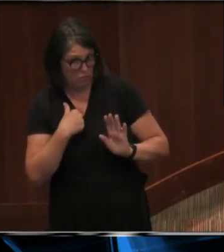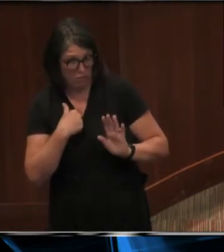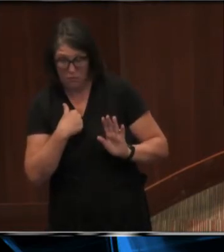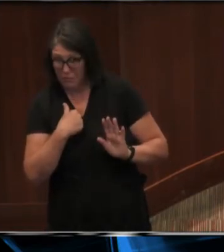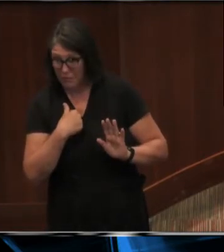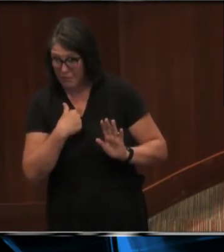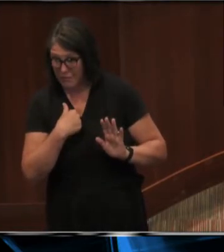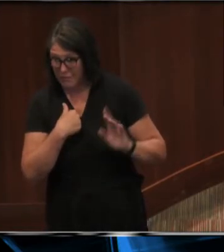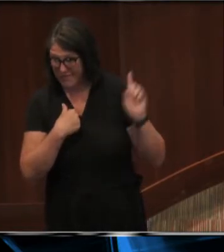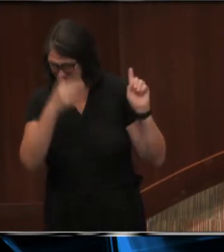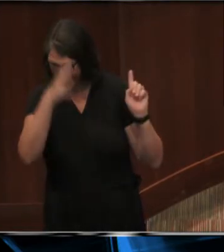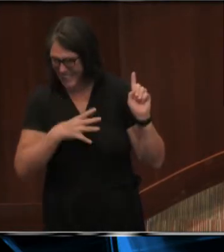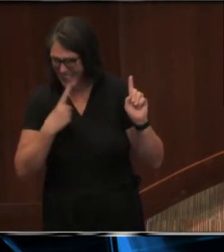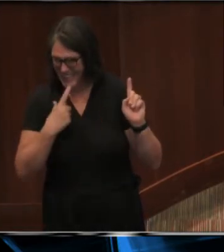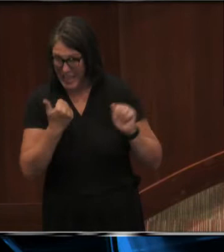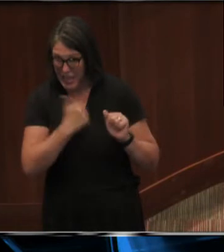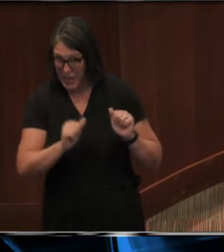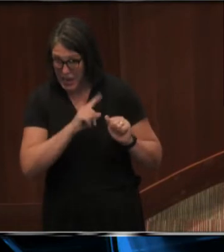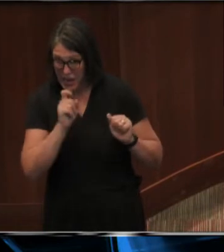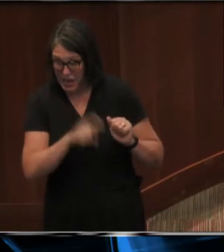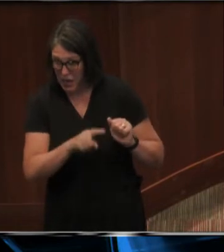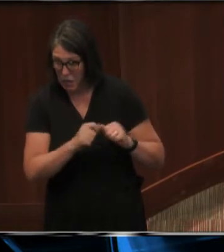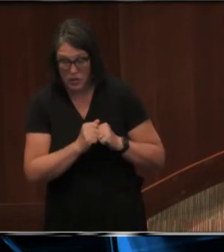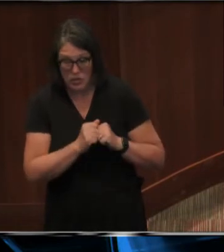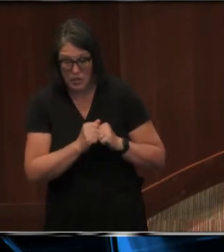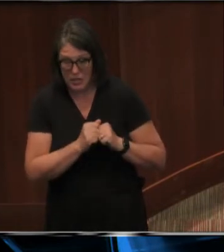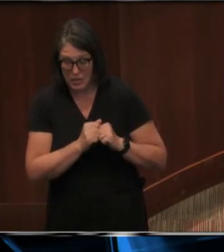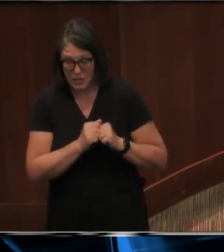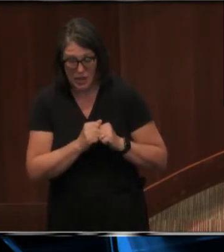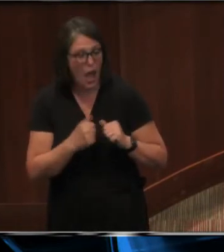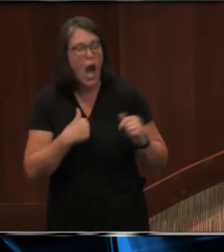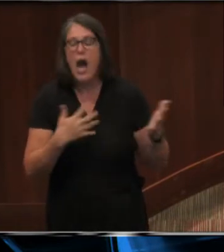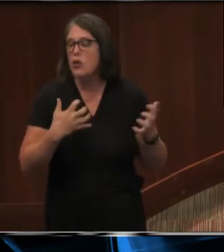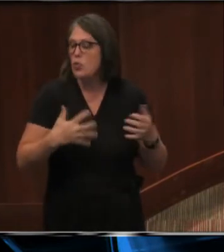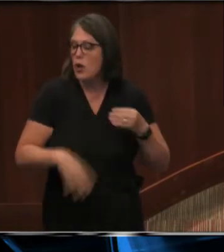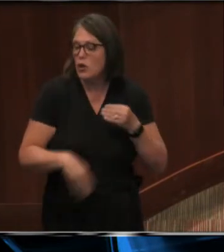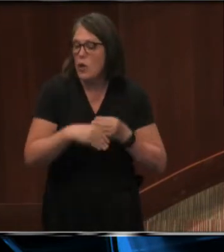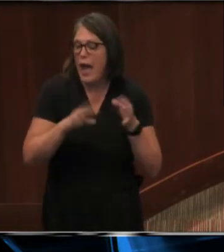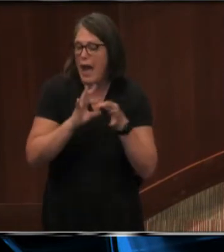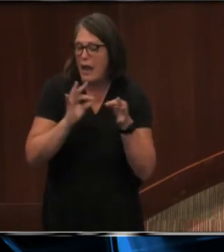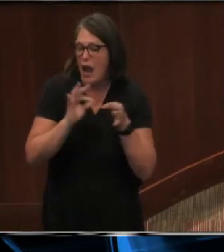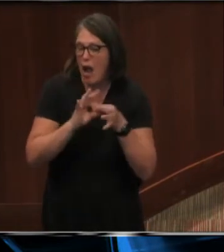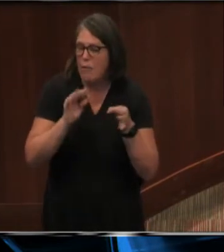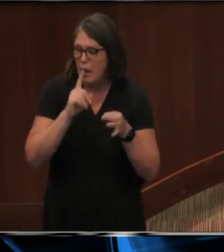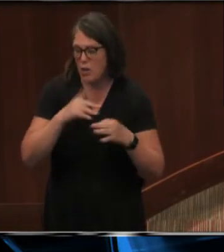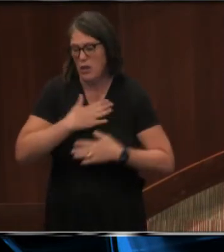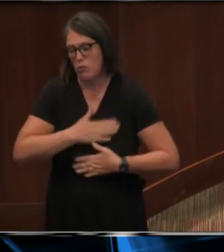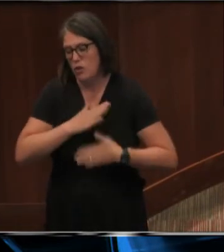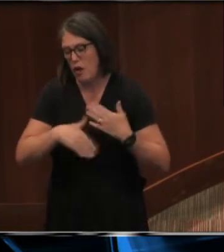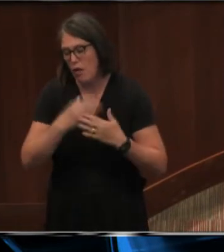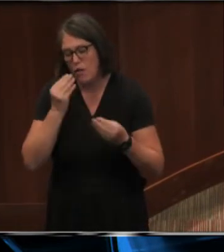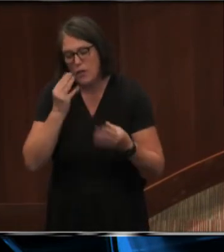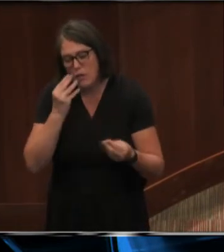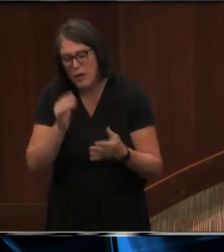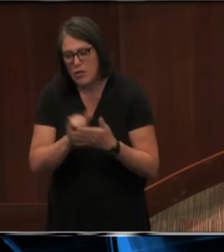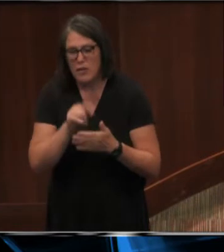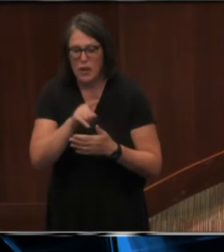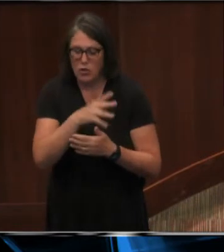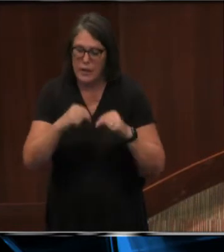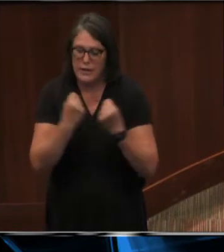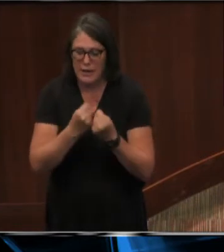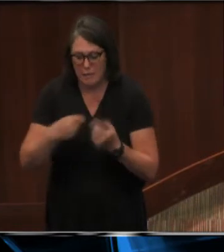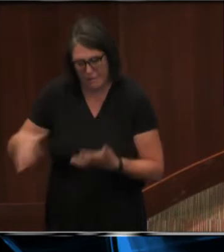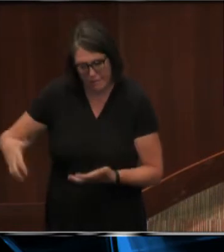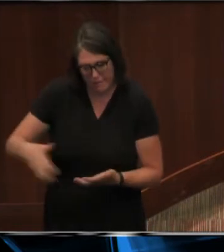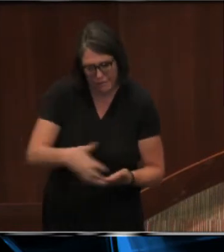Any questions for Dr. Johnson? Dr. Turbush, I'd just like to make a comment. Really appreciate all the information that you and your team have